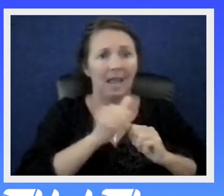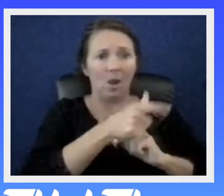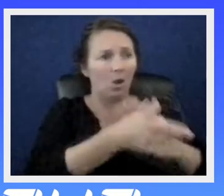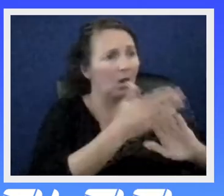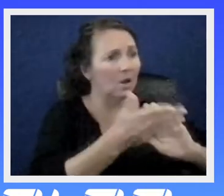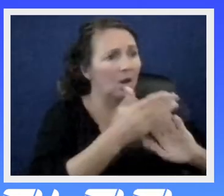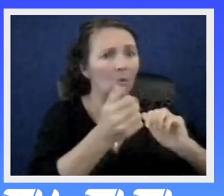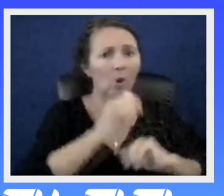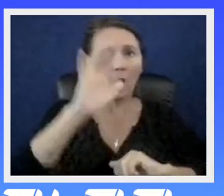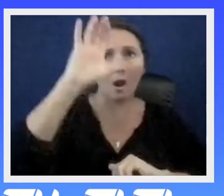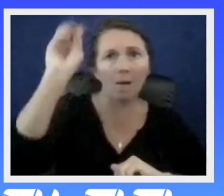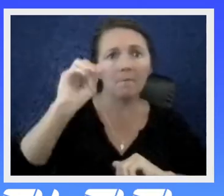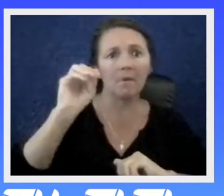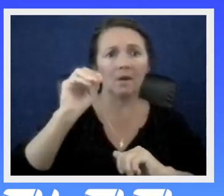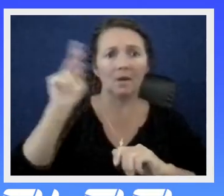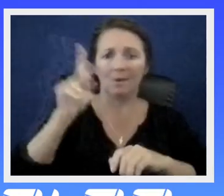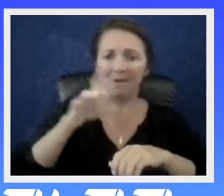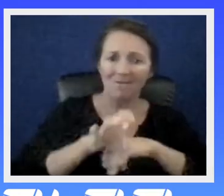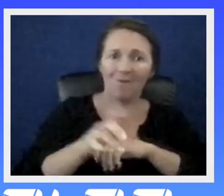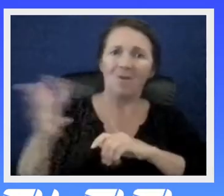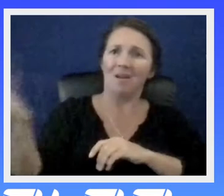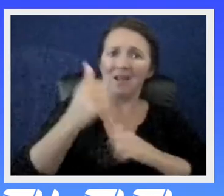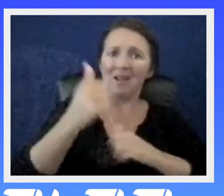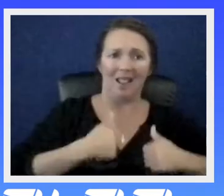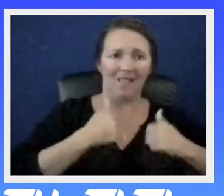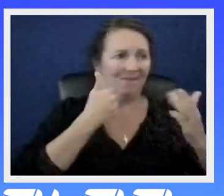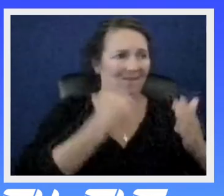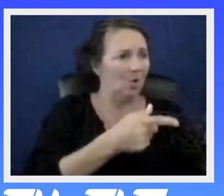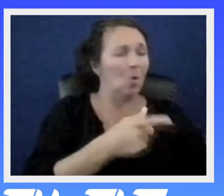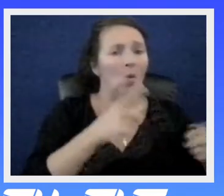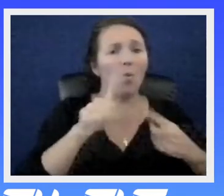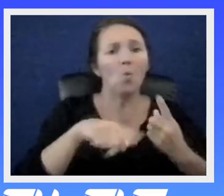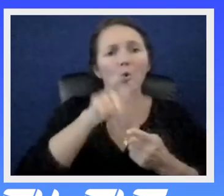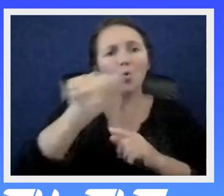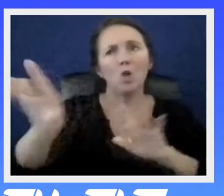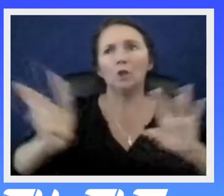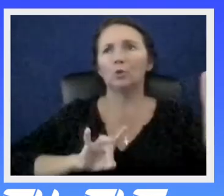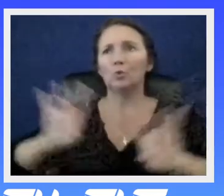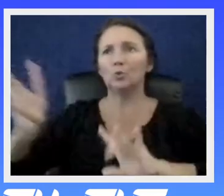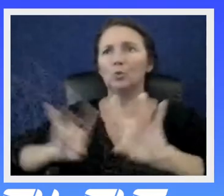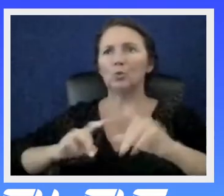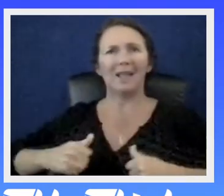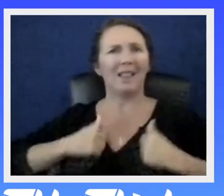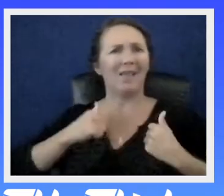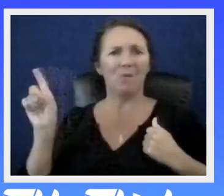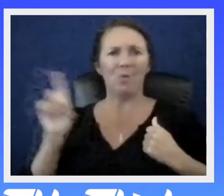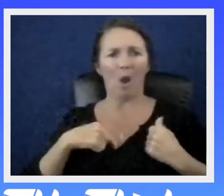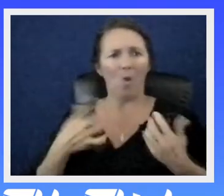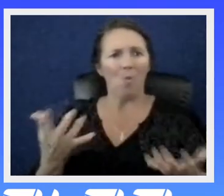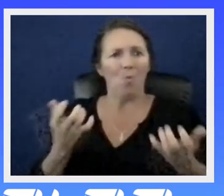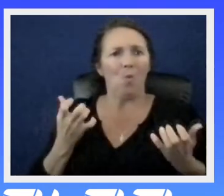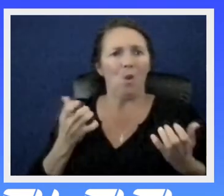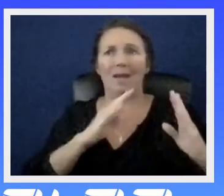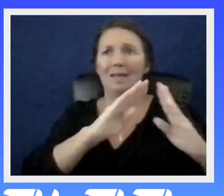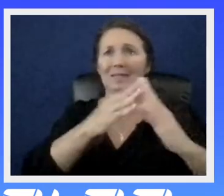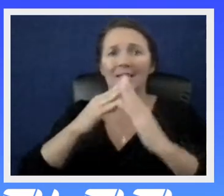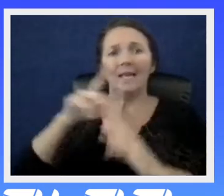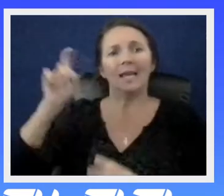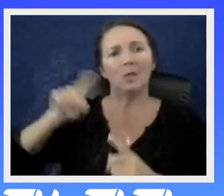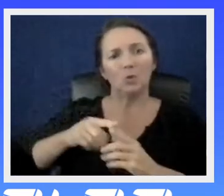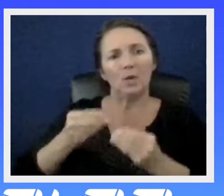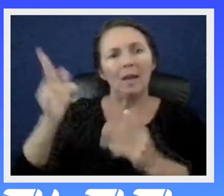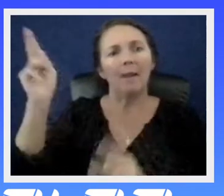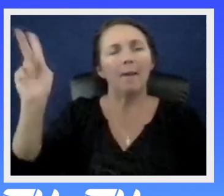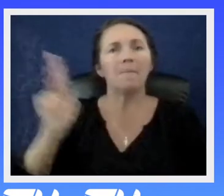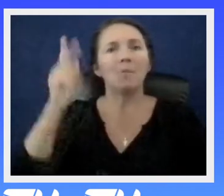companies and people being forced to come in to live near them, when you can choose to live anywhere you want, cities need to give people a reason why